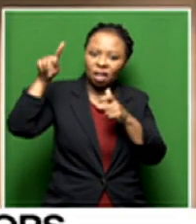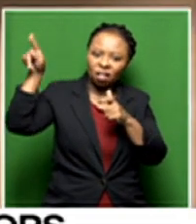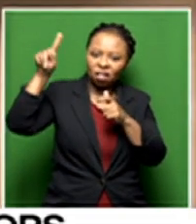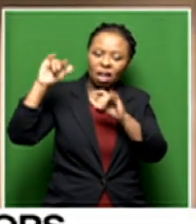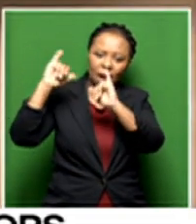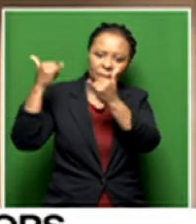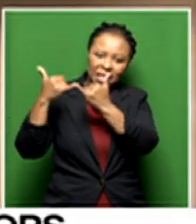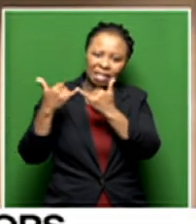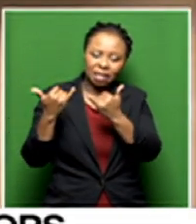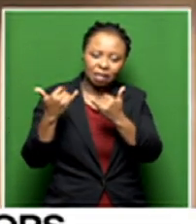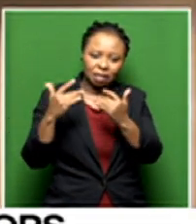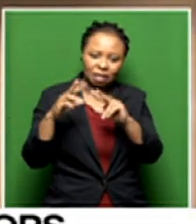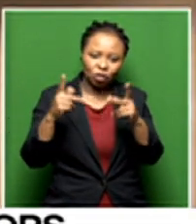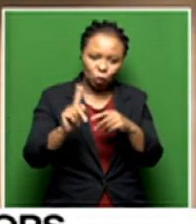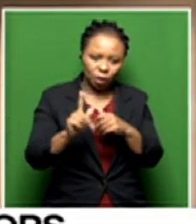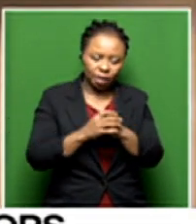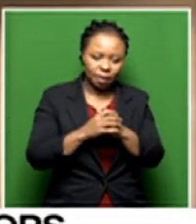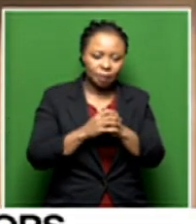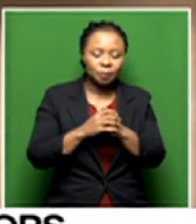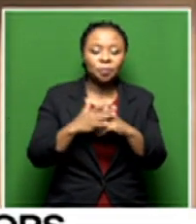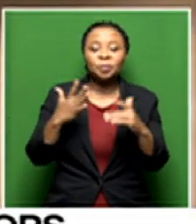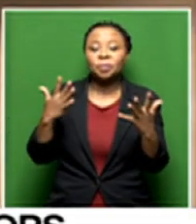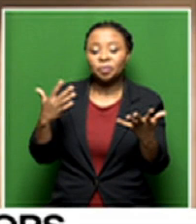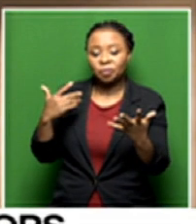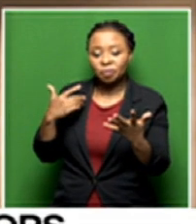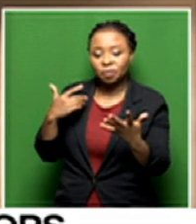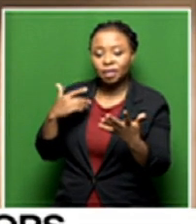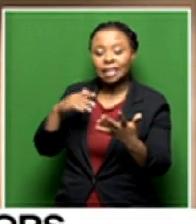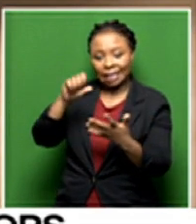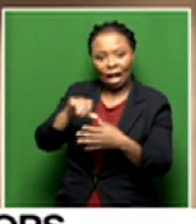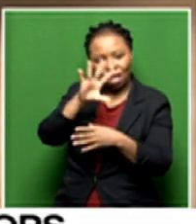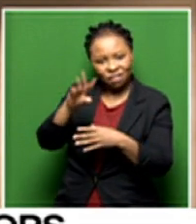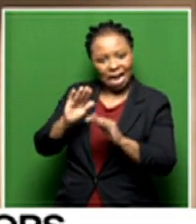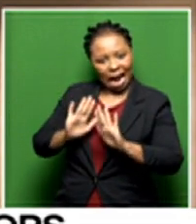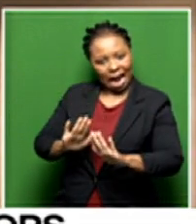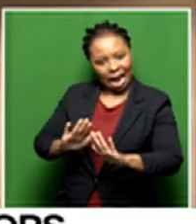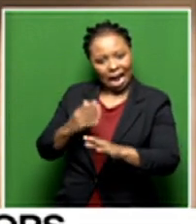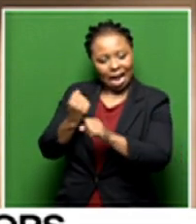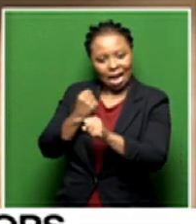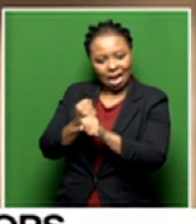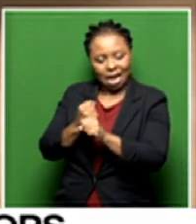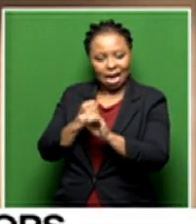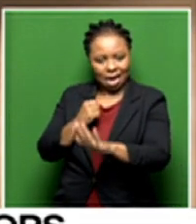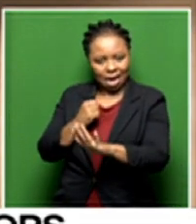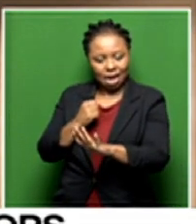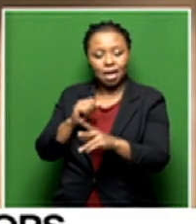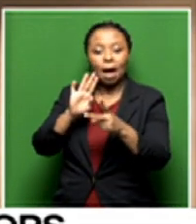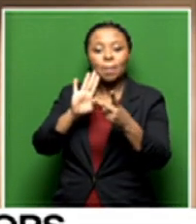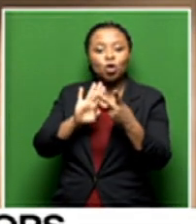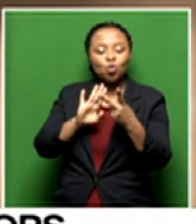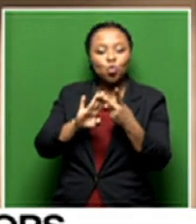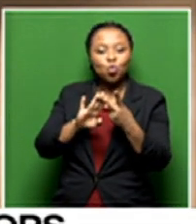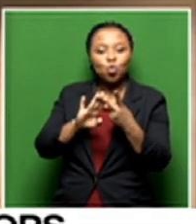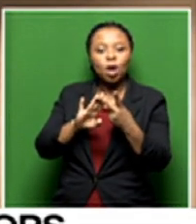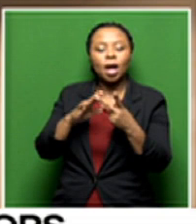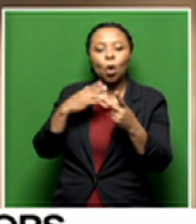The first thing that I would mention is that obviously it's a South African brand. Mm-hmm. Number two is that we are not only